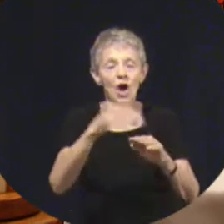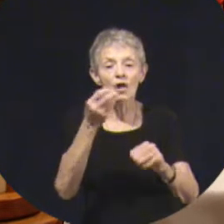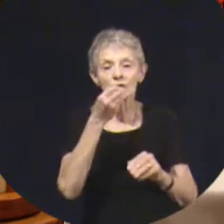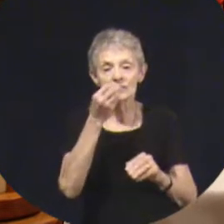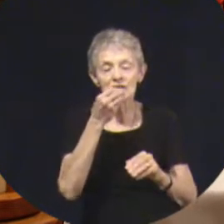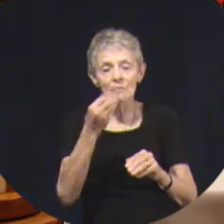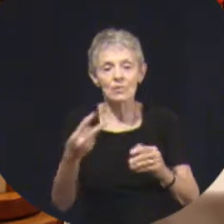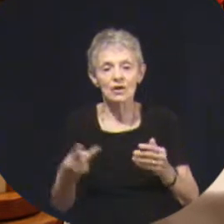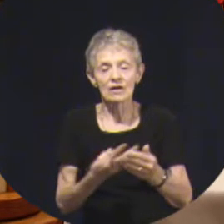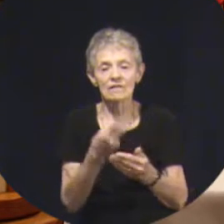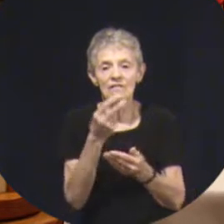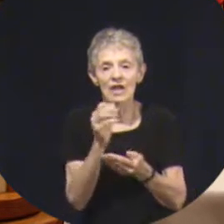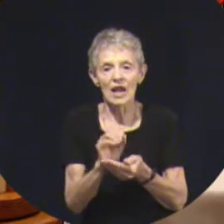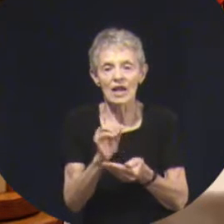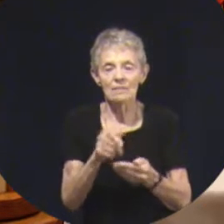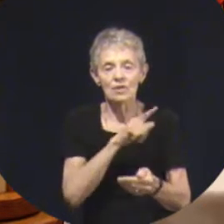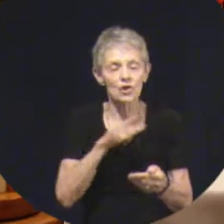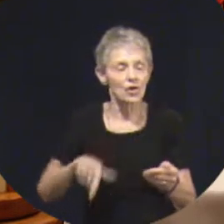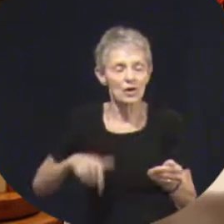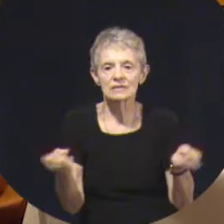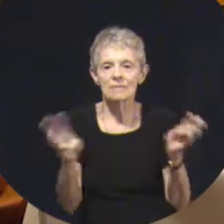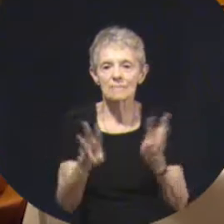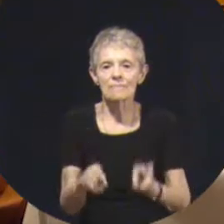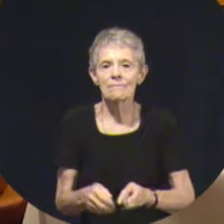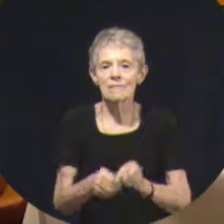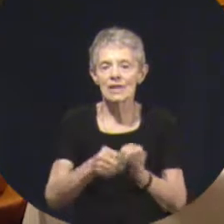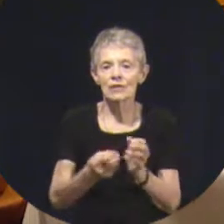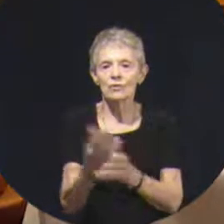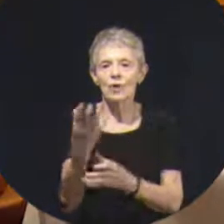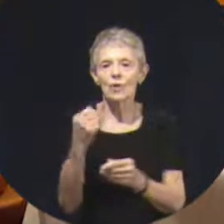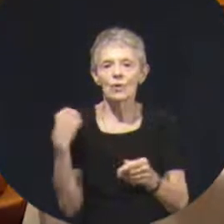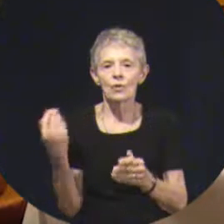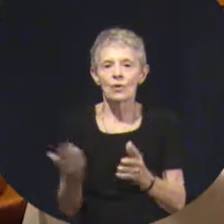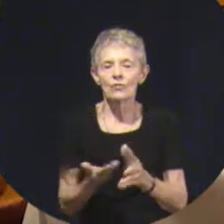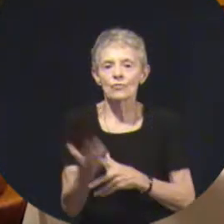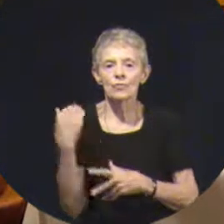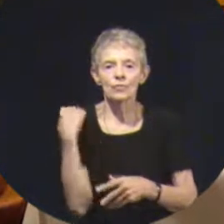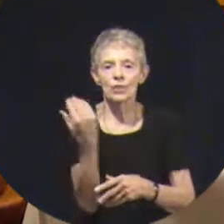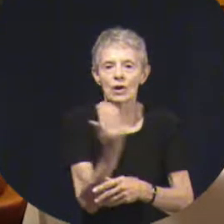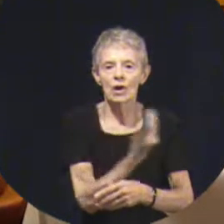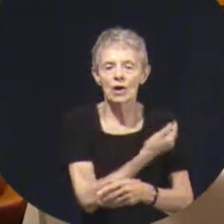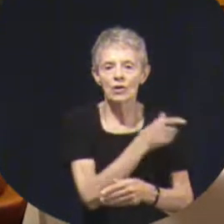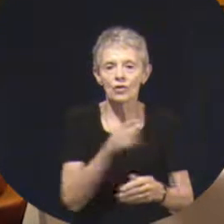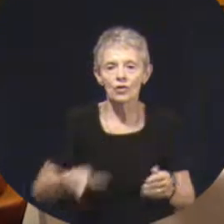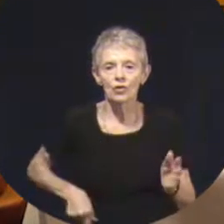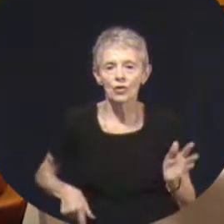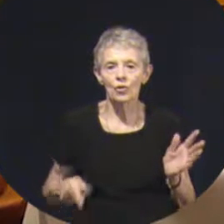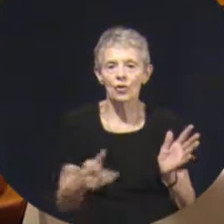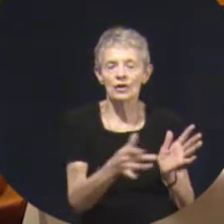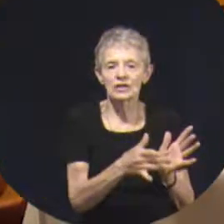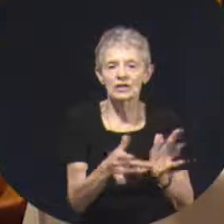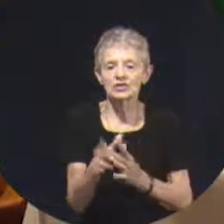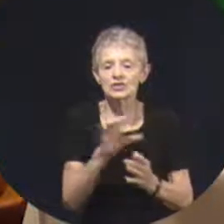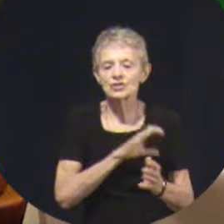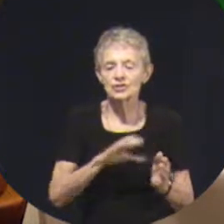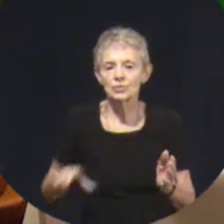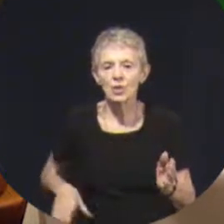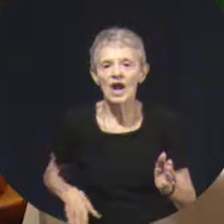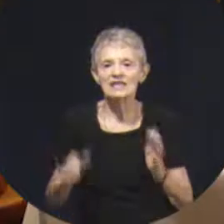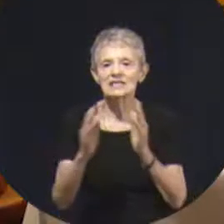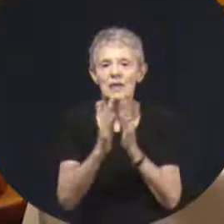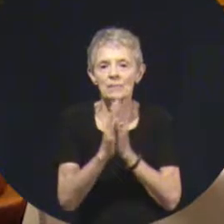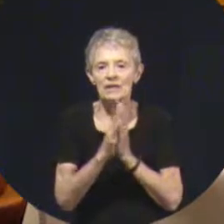Lamb of God, you take away the sins of the world, have mercy on us. Lamb of God, you take away the sins of the